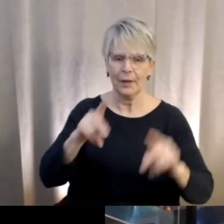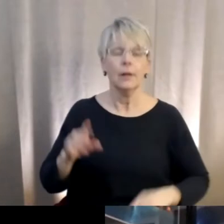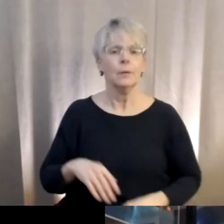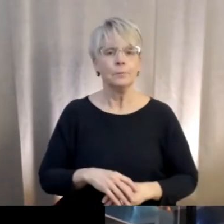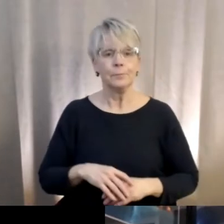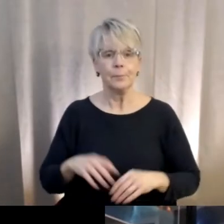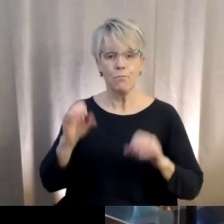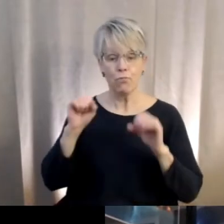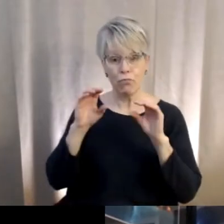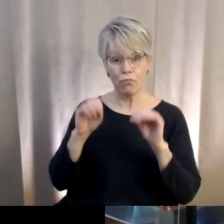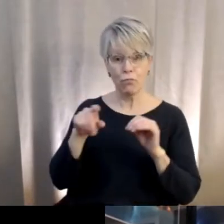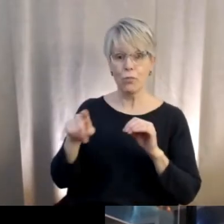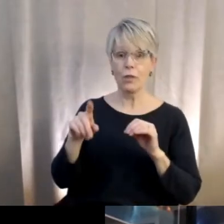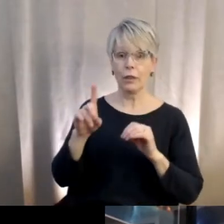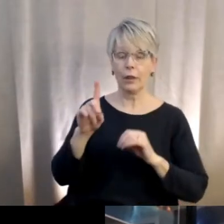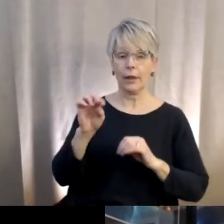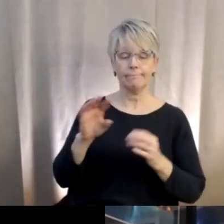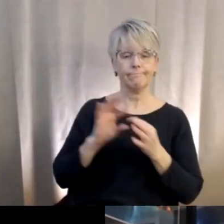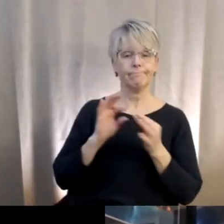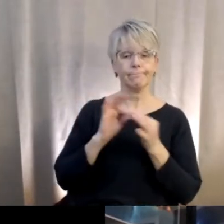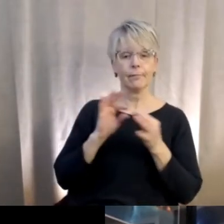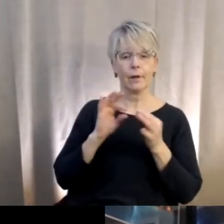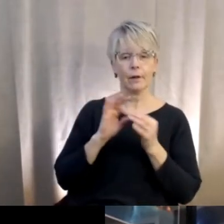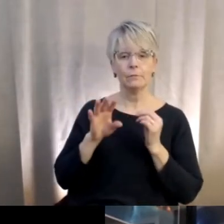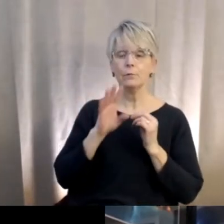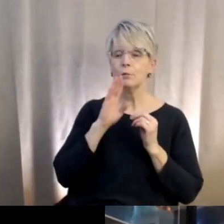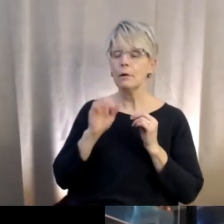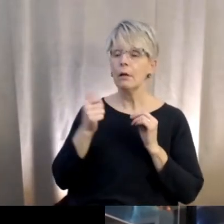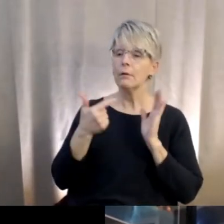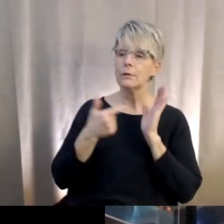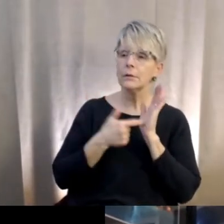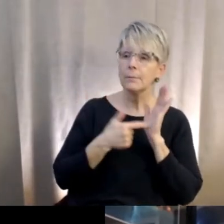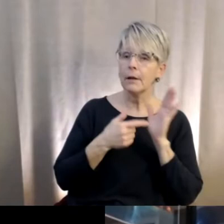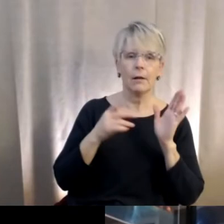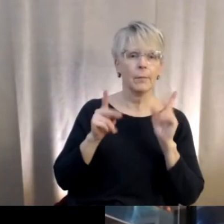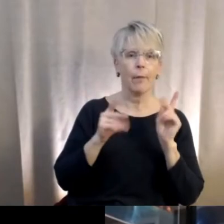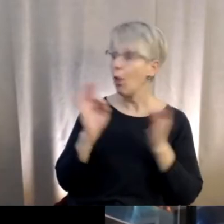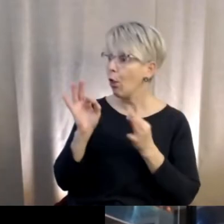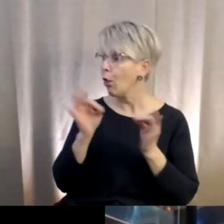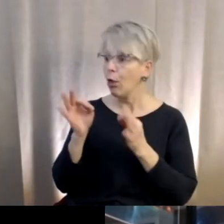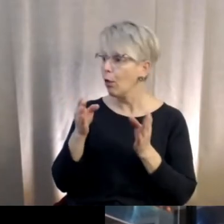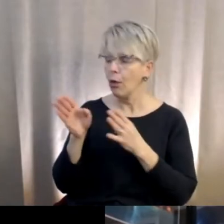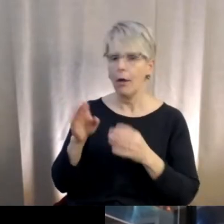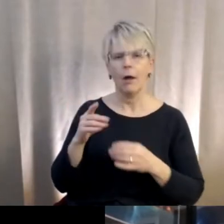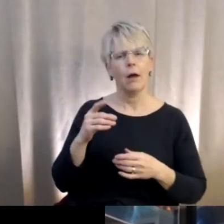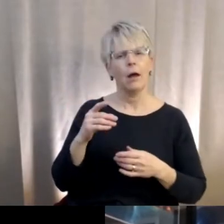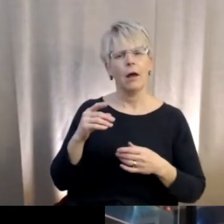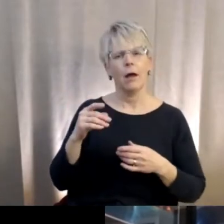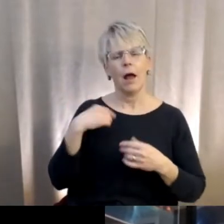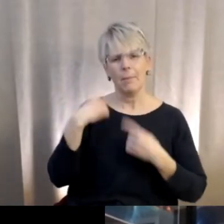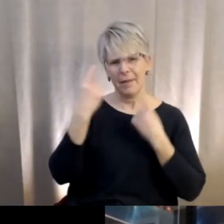So you were talking a little bit about you know, other examples of distraction. What are some examples I can think of